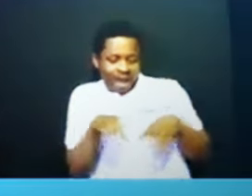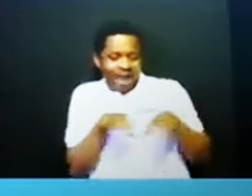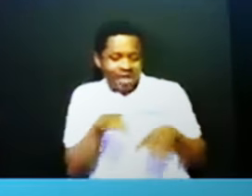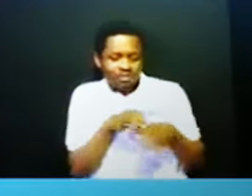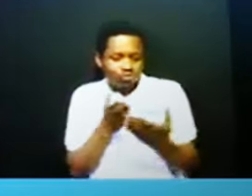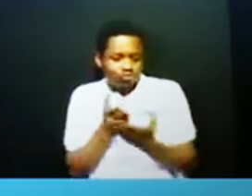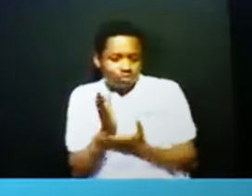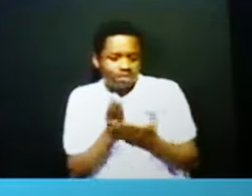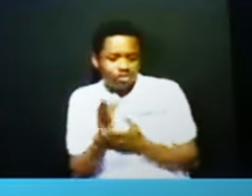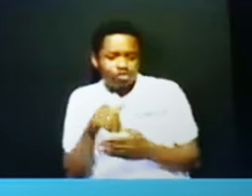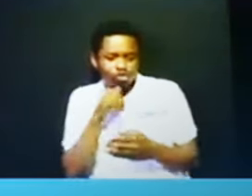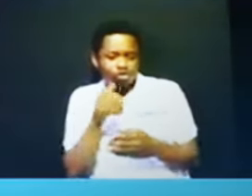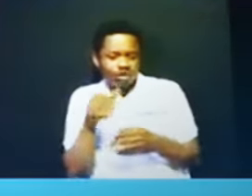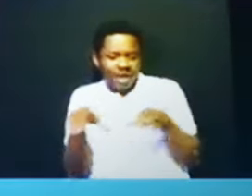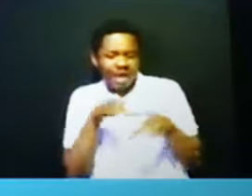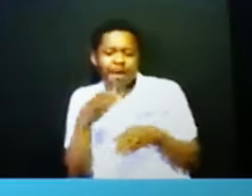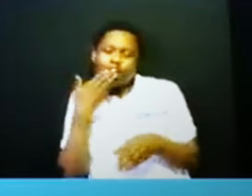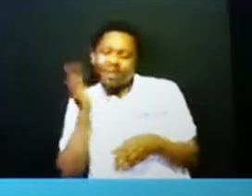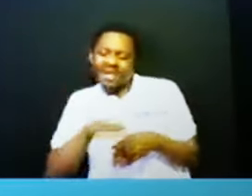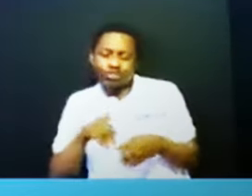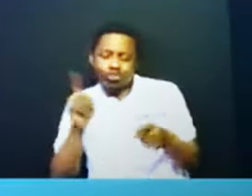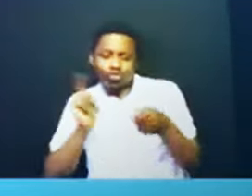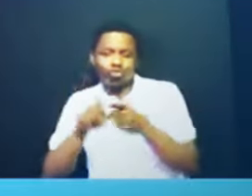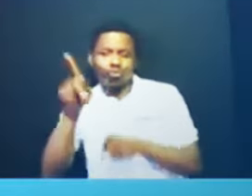Have a good attitude towards people's